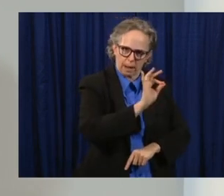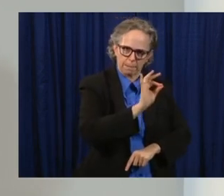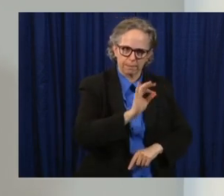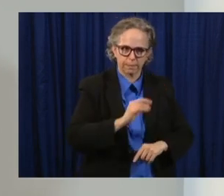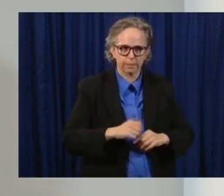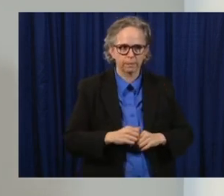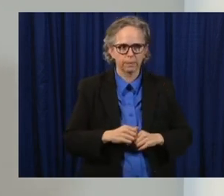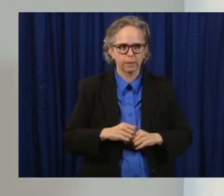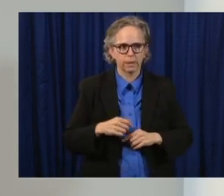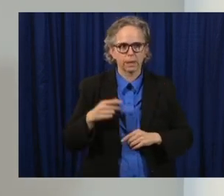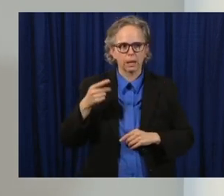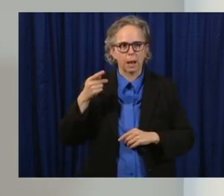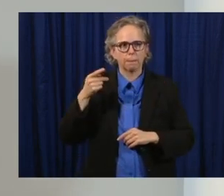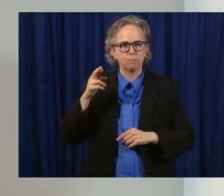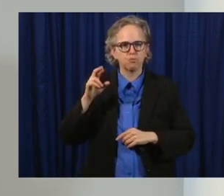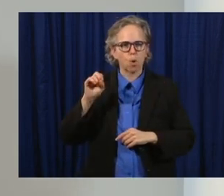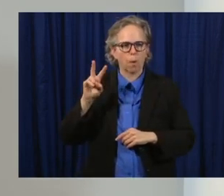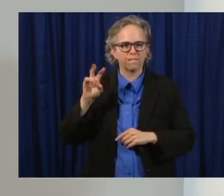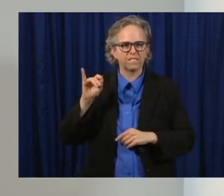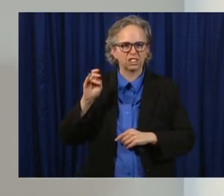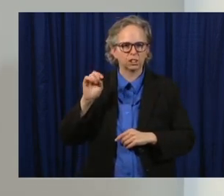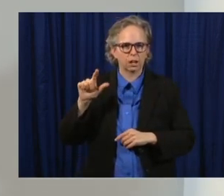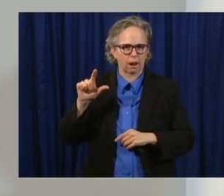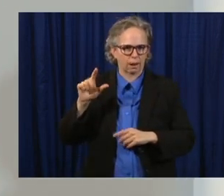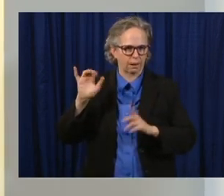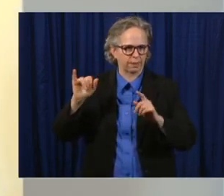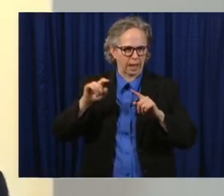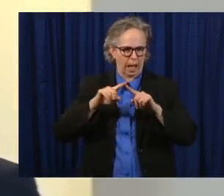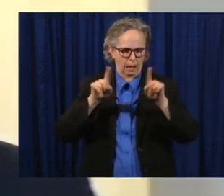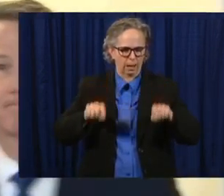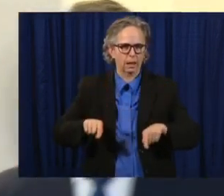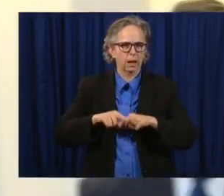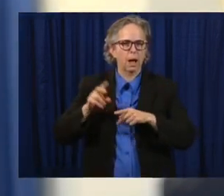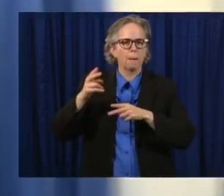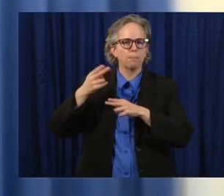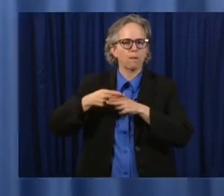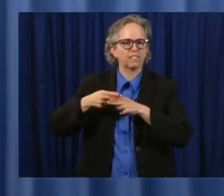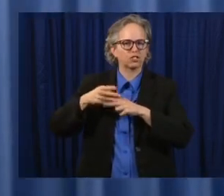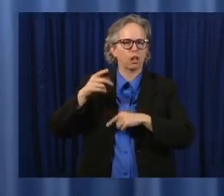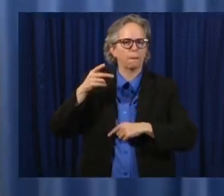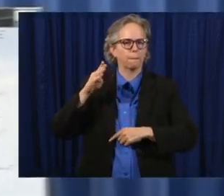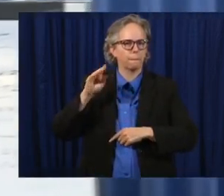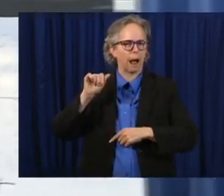up that provisional ballot to cast a vote. Thank you very much.